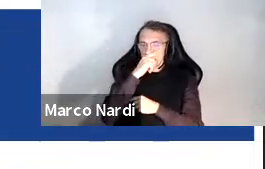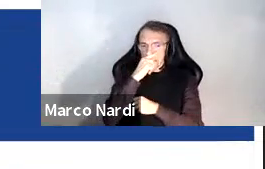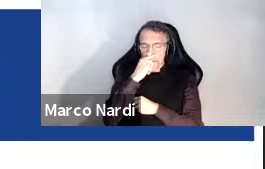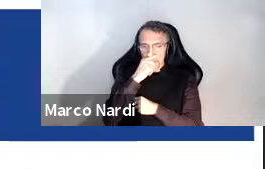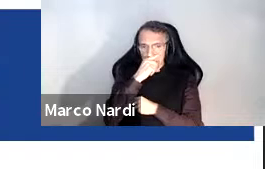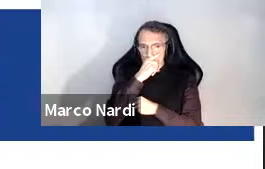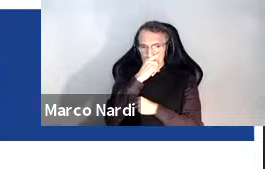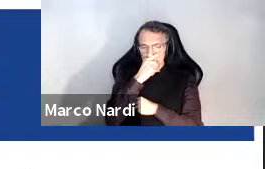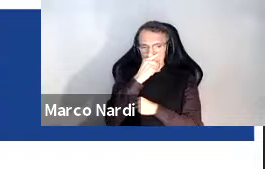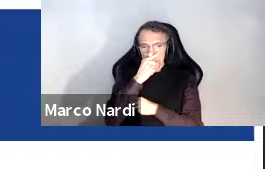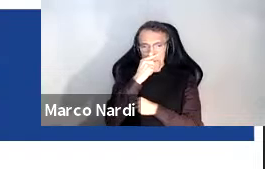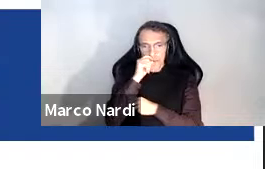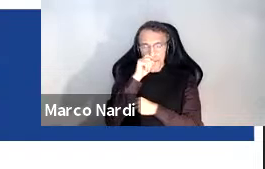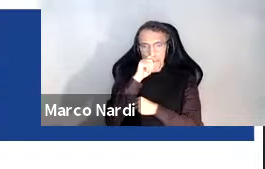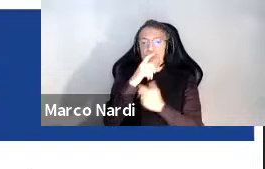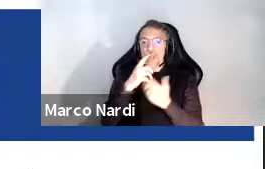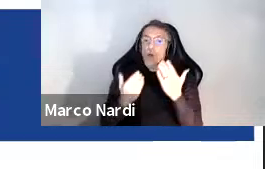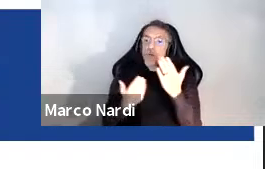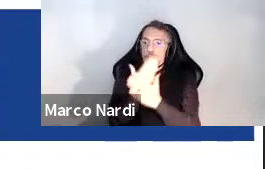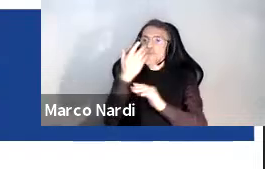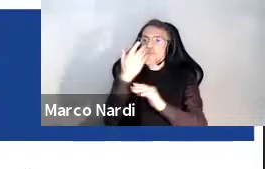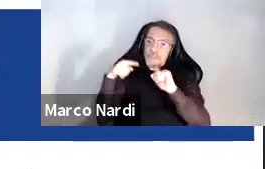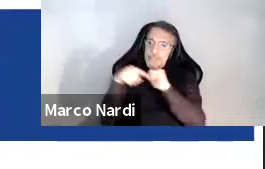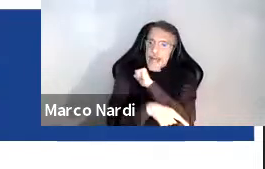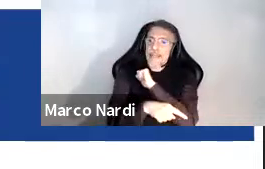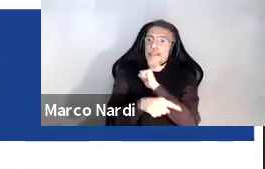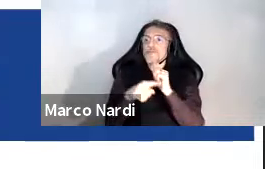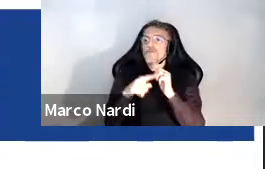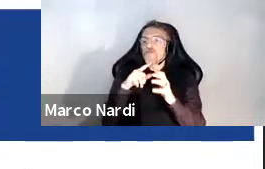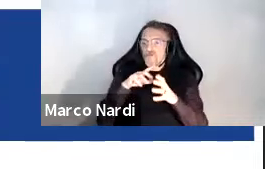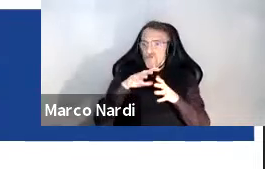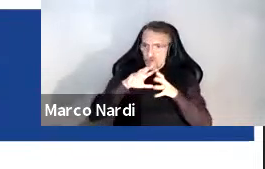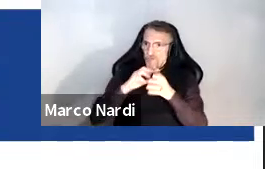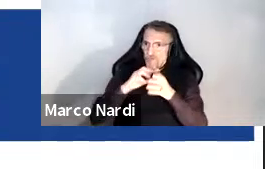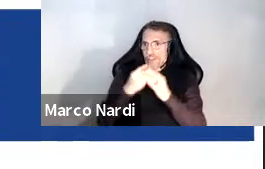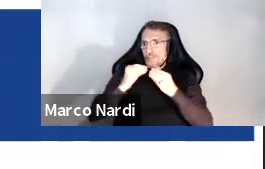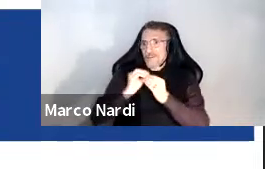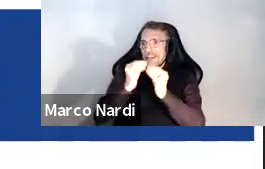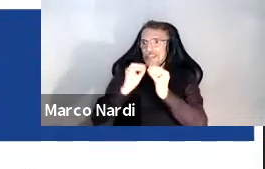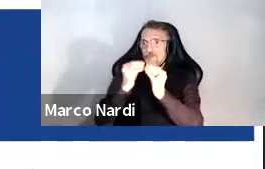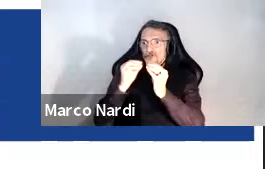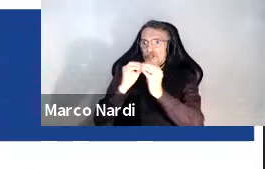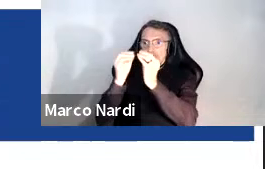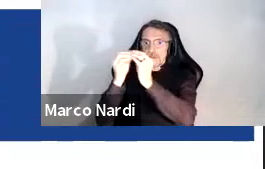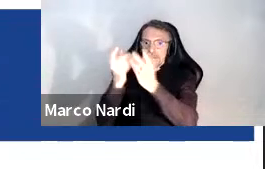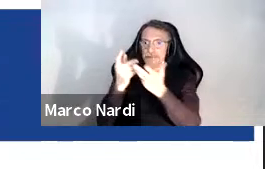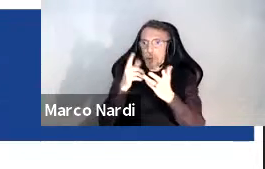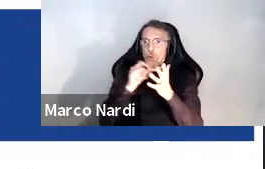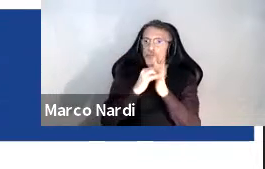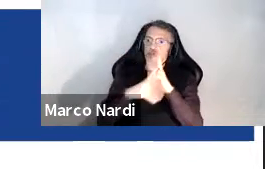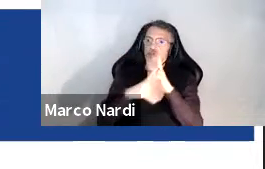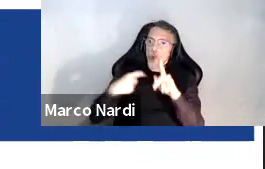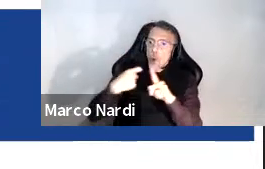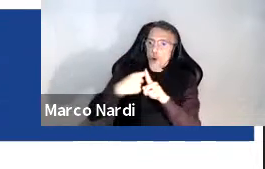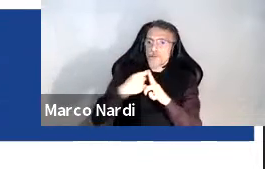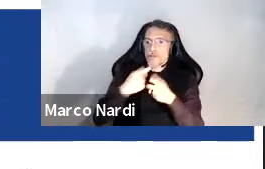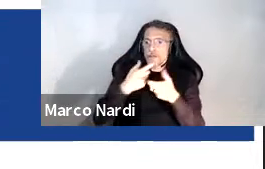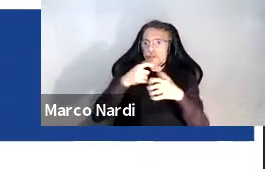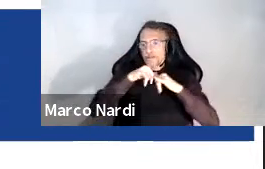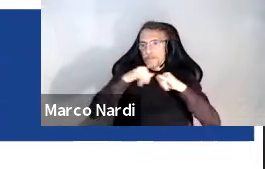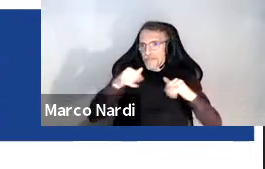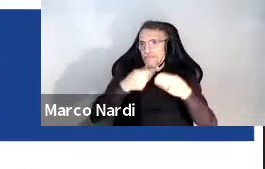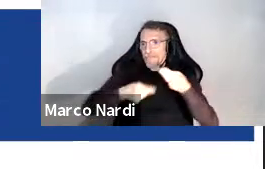new debt generating flows, enormous new debt stocks, if you will. We estimate this between